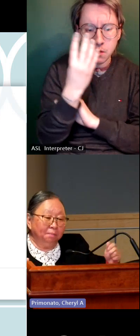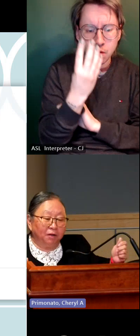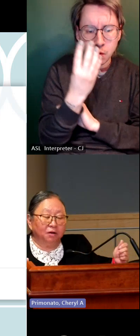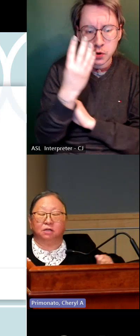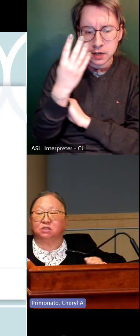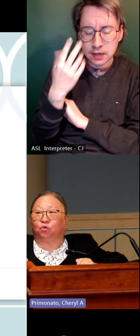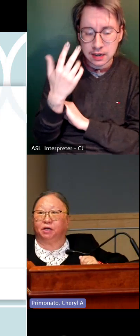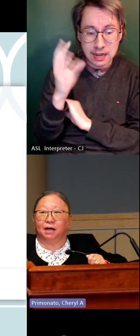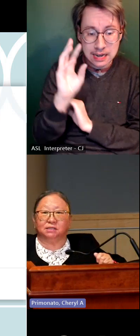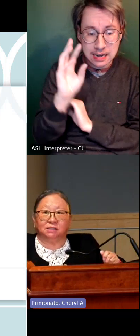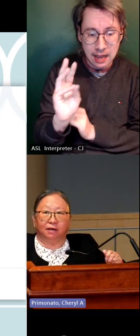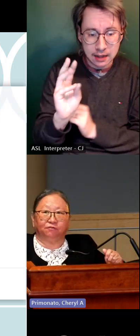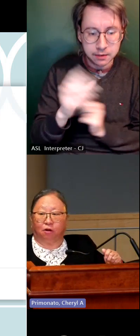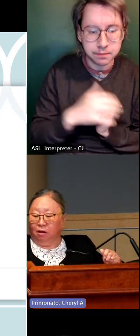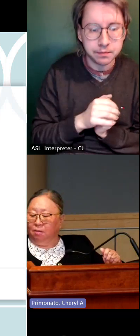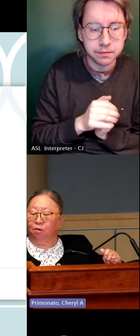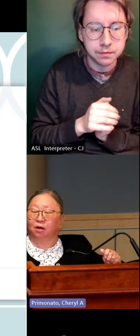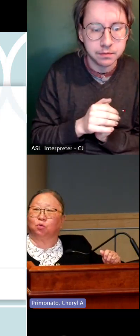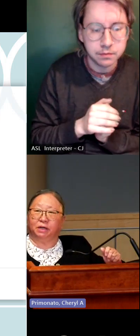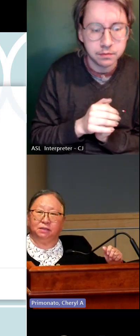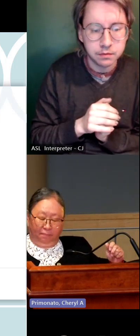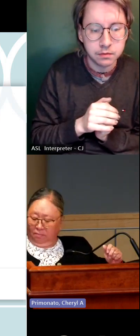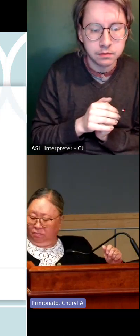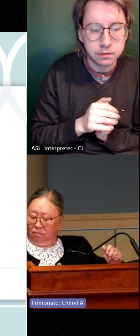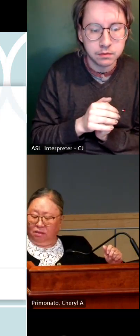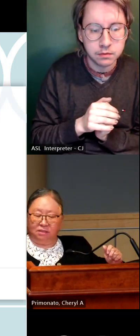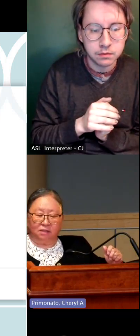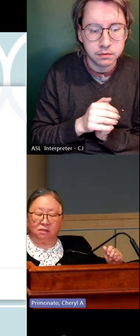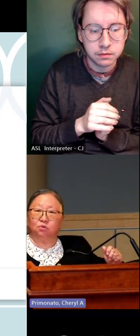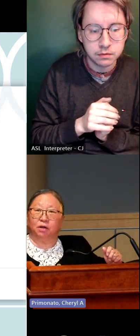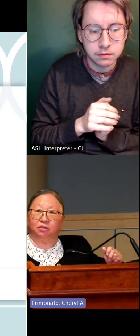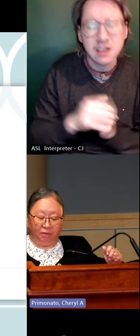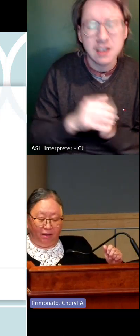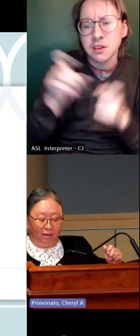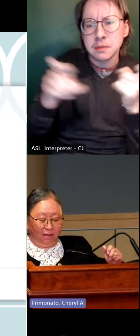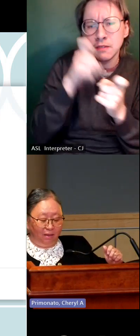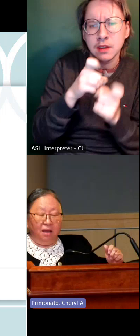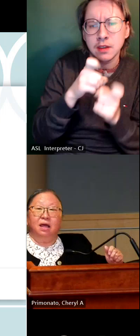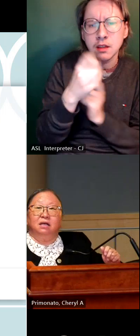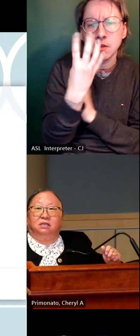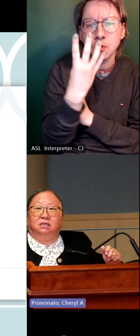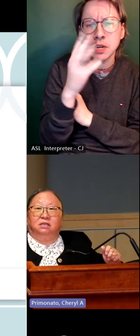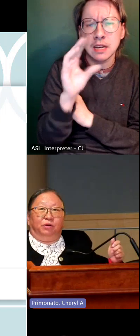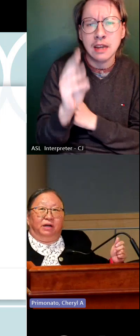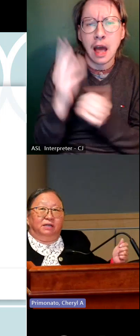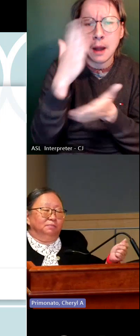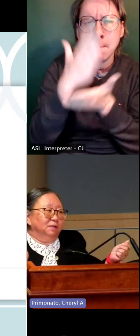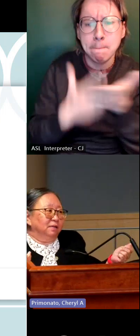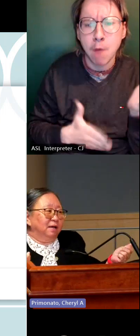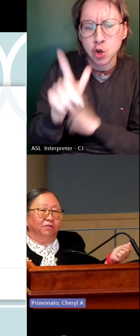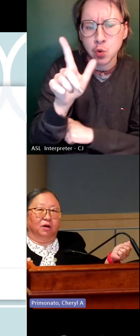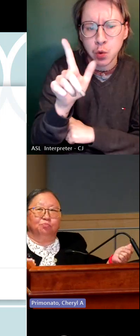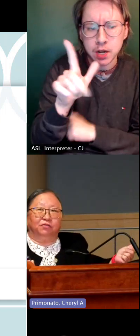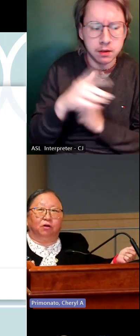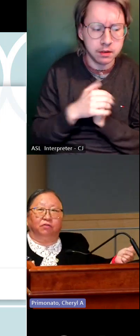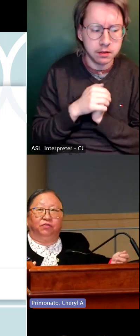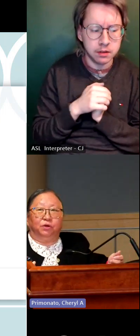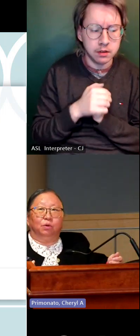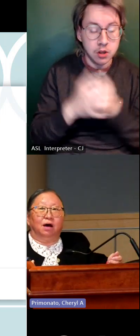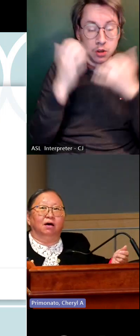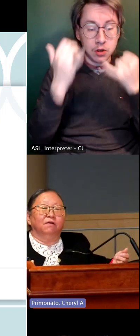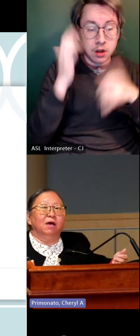23, better known as 49 CFR, Part 26 and 23. Today, we're going to cover a